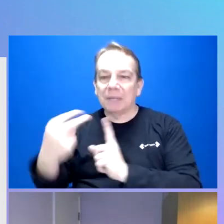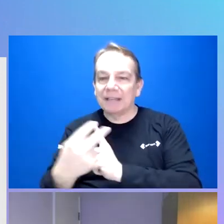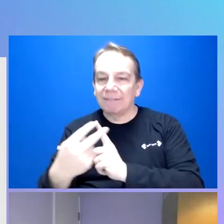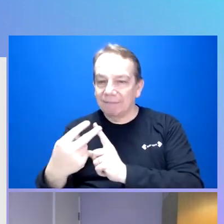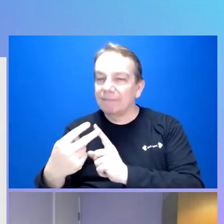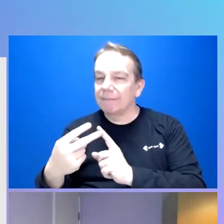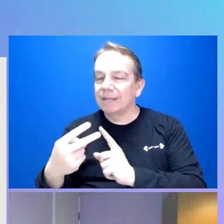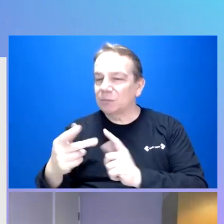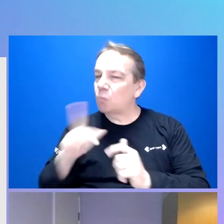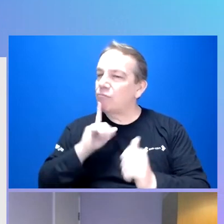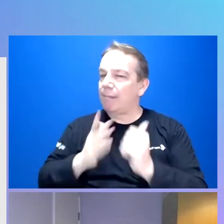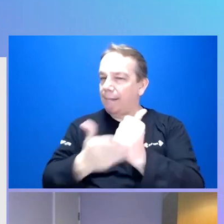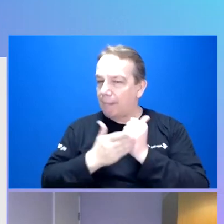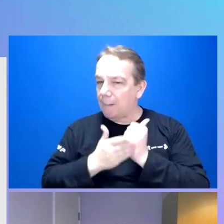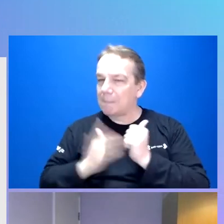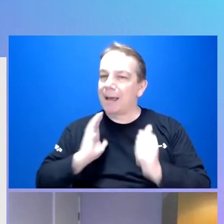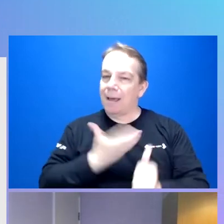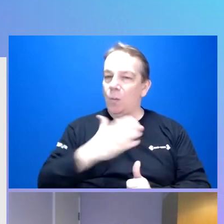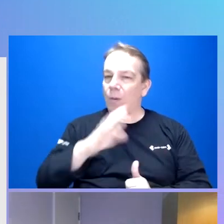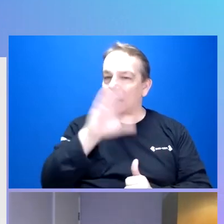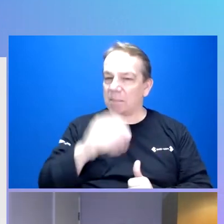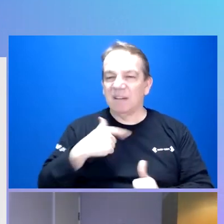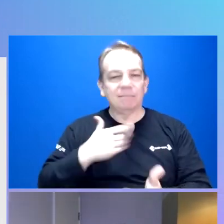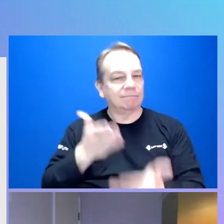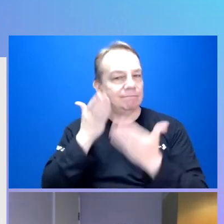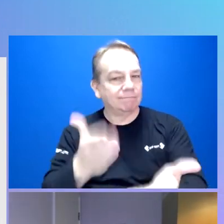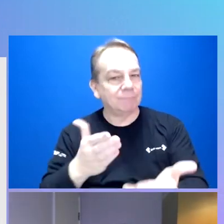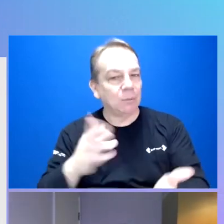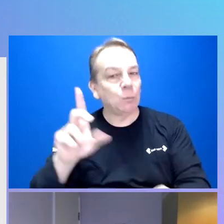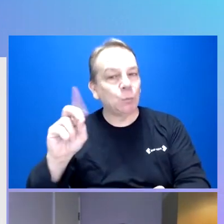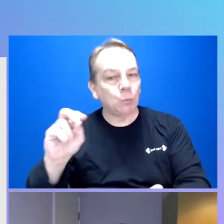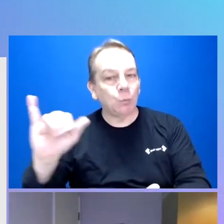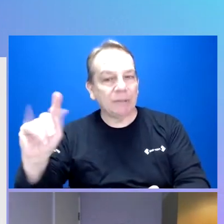research conversations. I really recommend doing that.